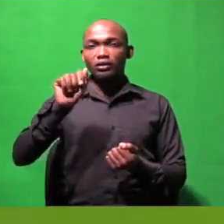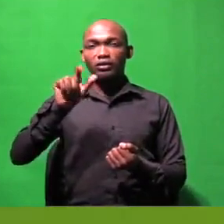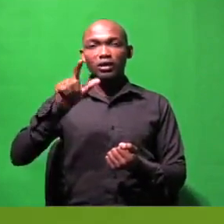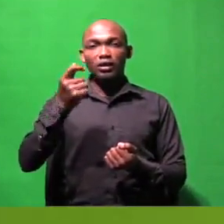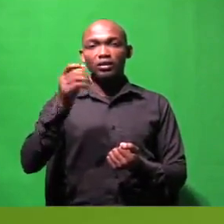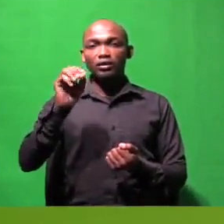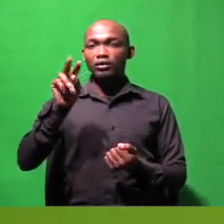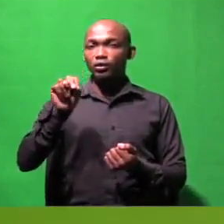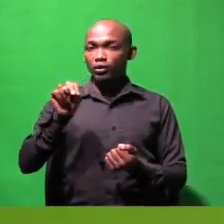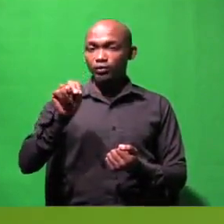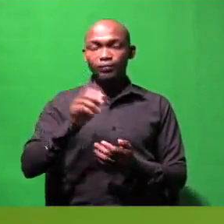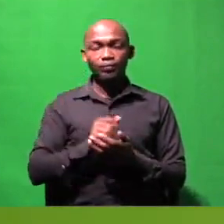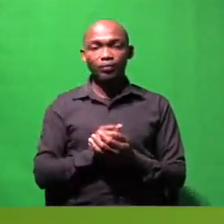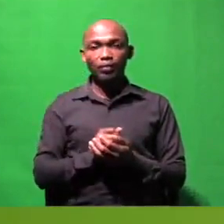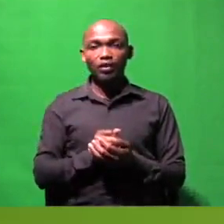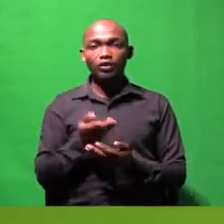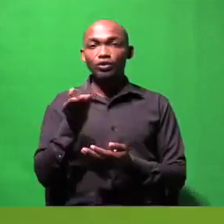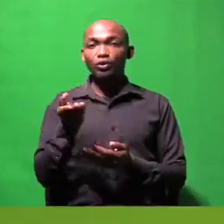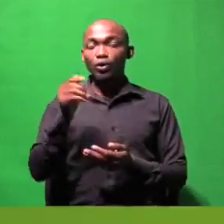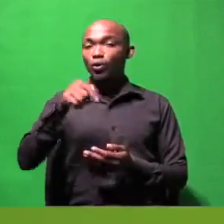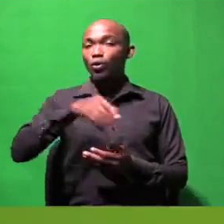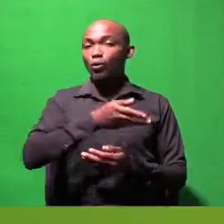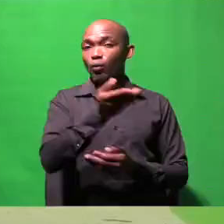As always, we are in chemistry.